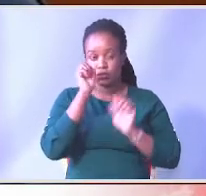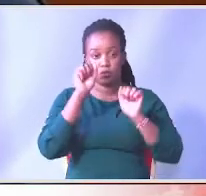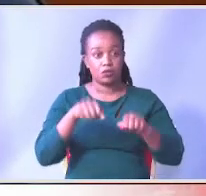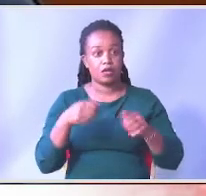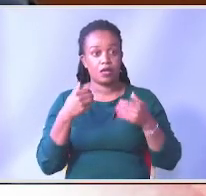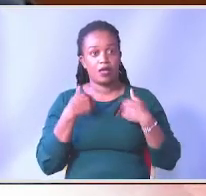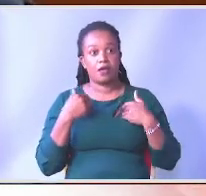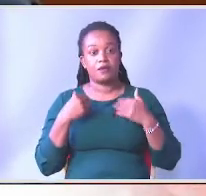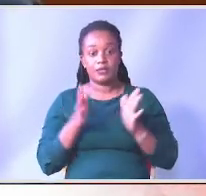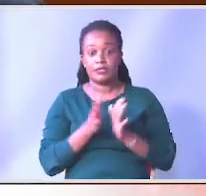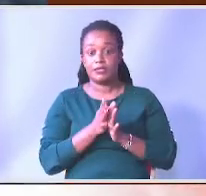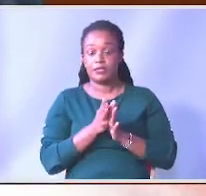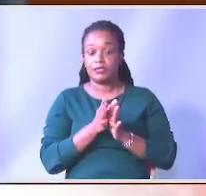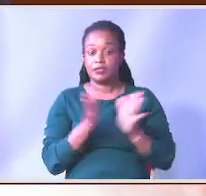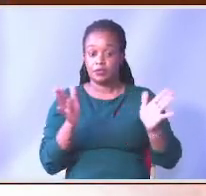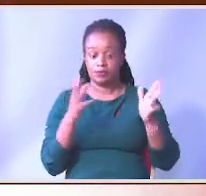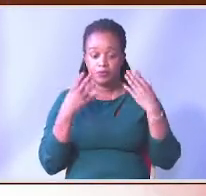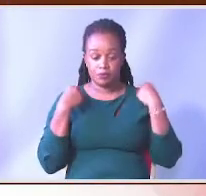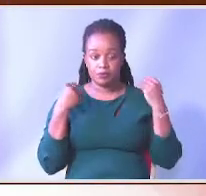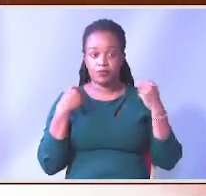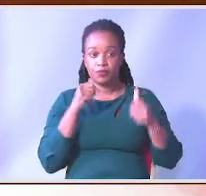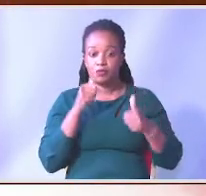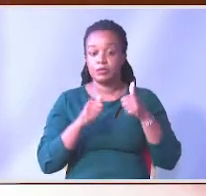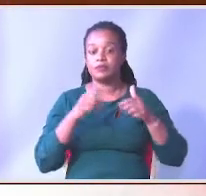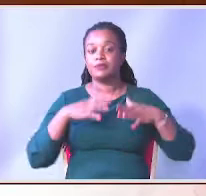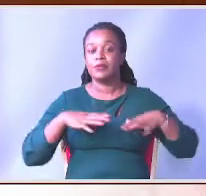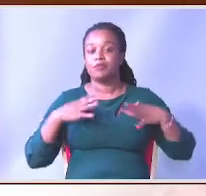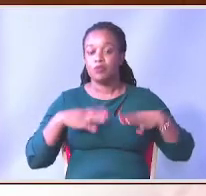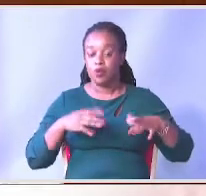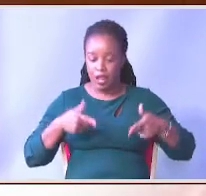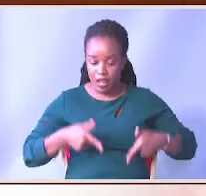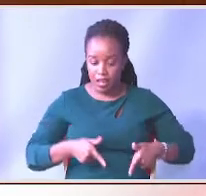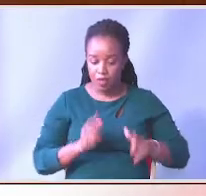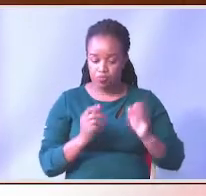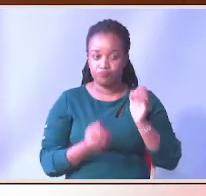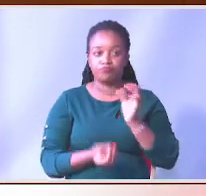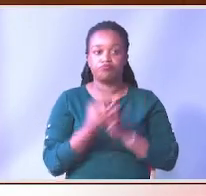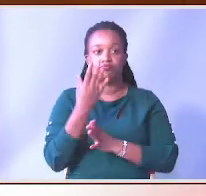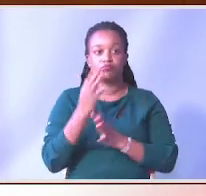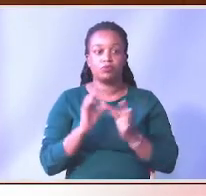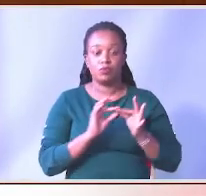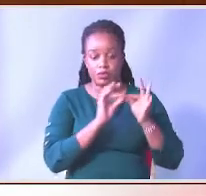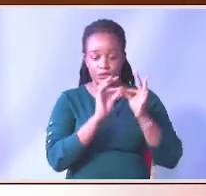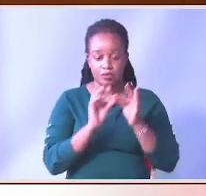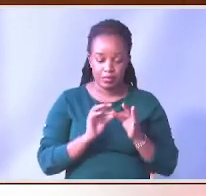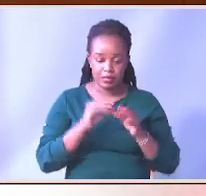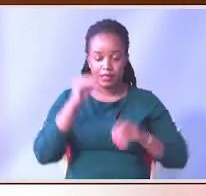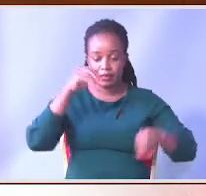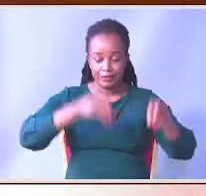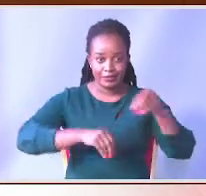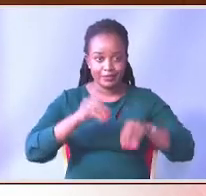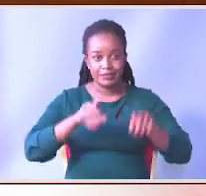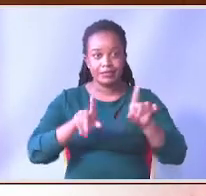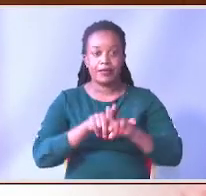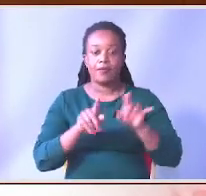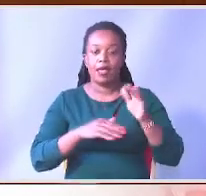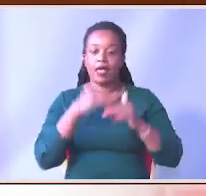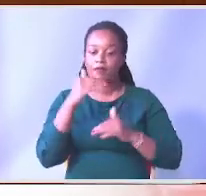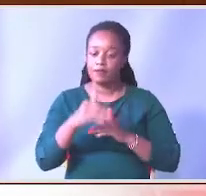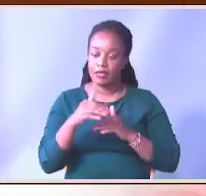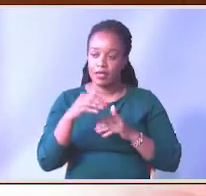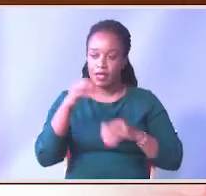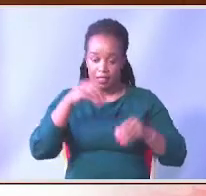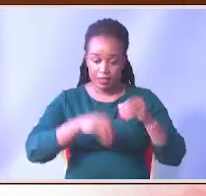practice in the Republic, which is people are generally allowed to form coalition pre-election and post-election. You know, Mr.